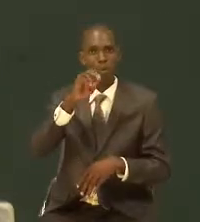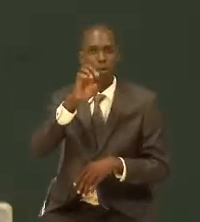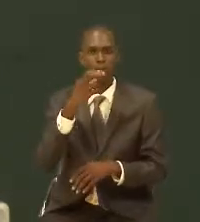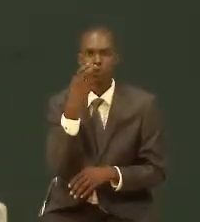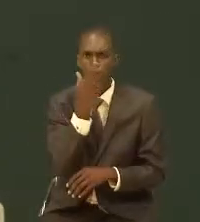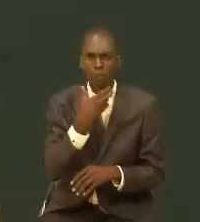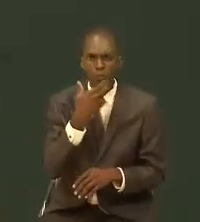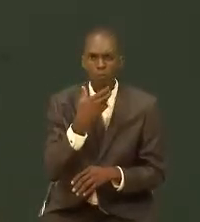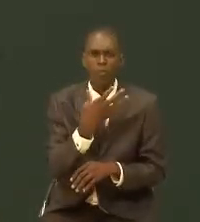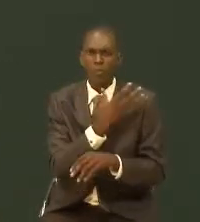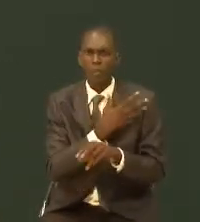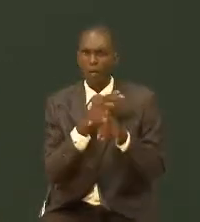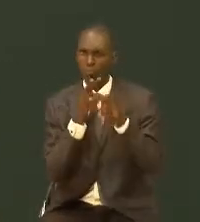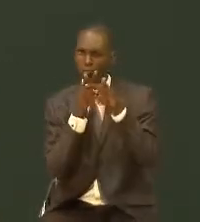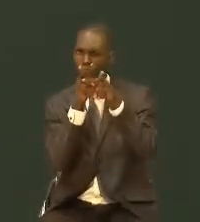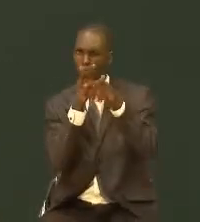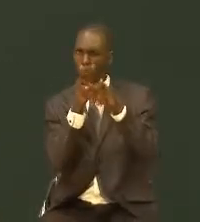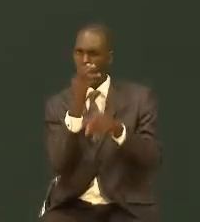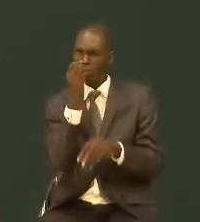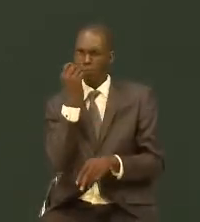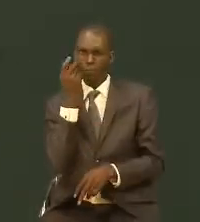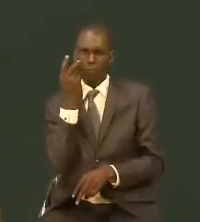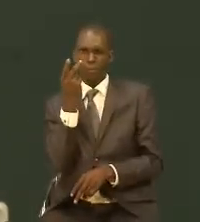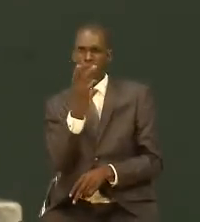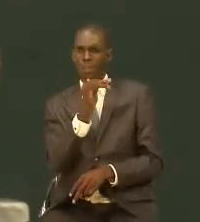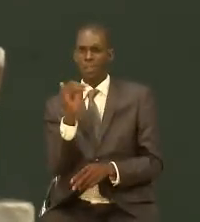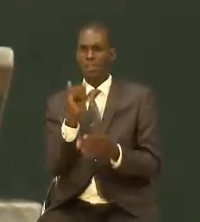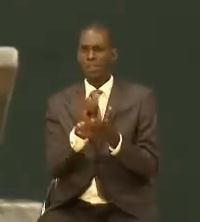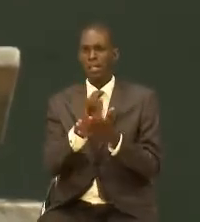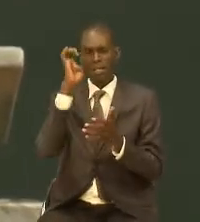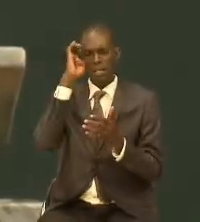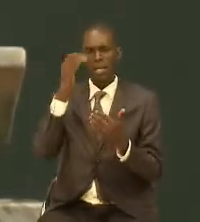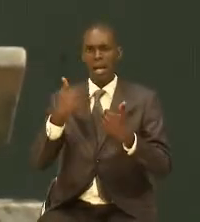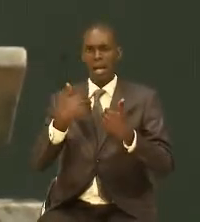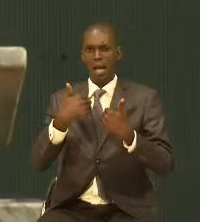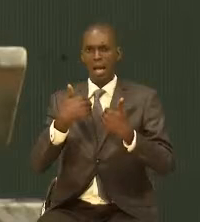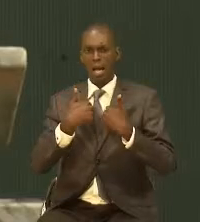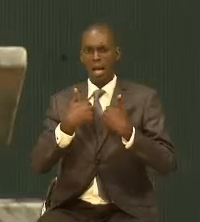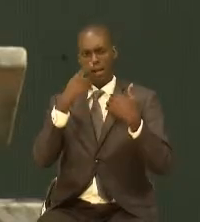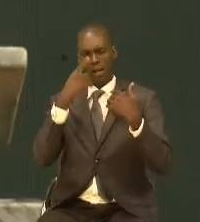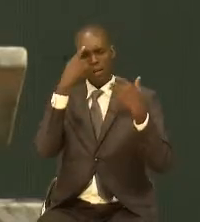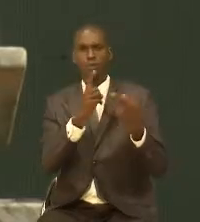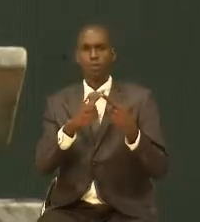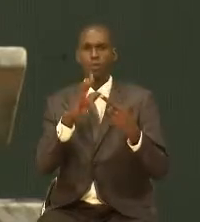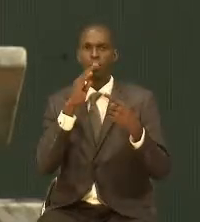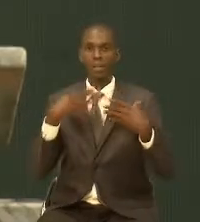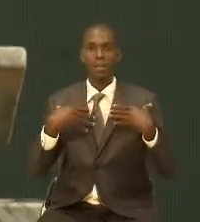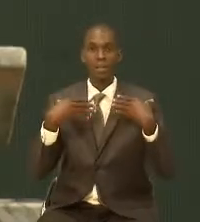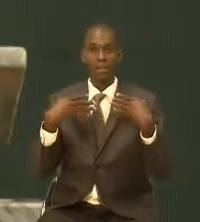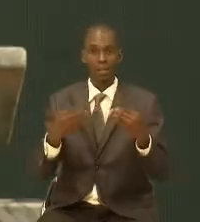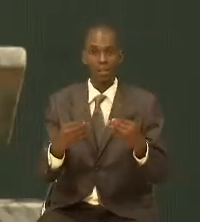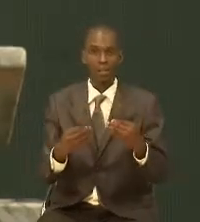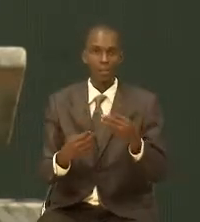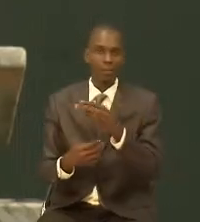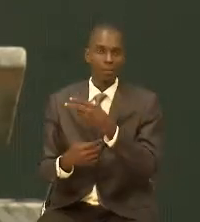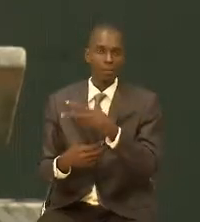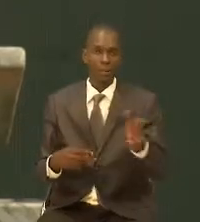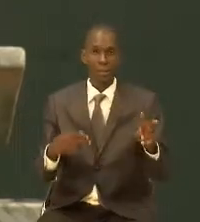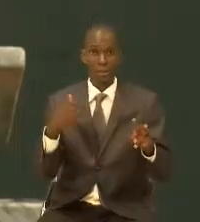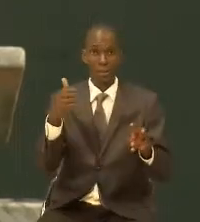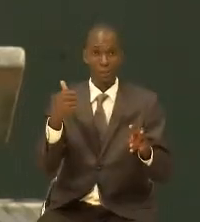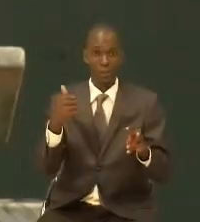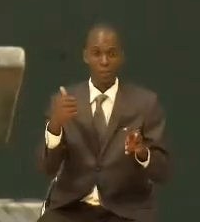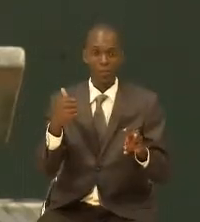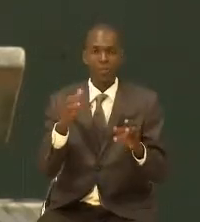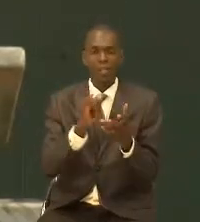perceiving that he had faith to be healed but stan says he said with a loud